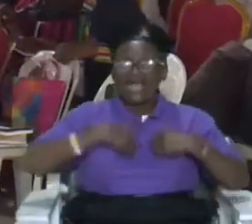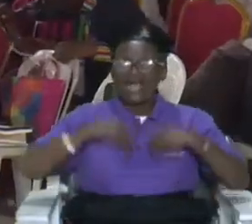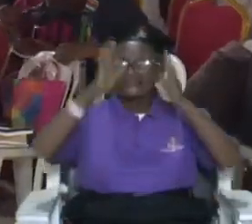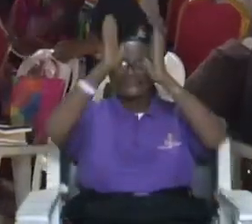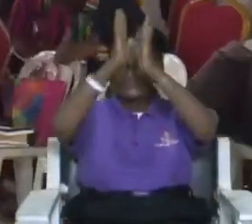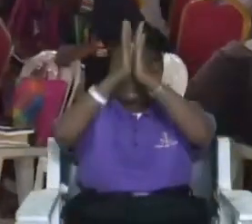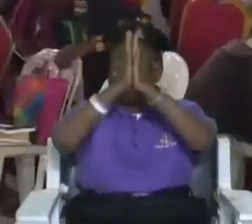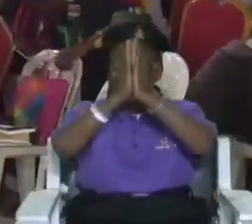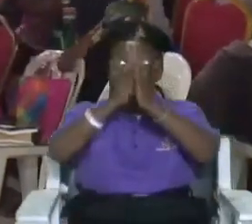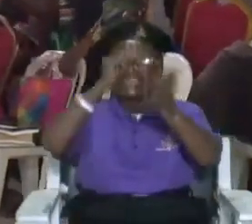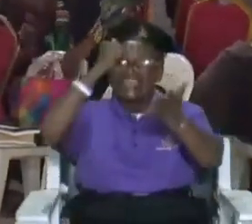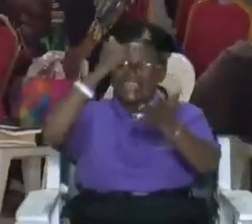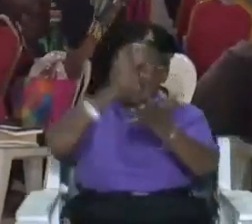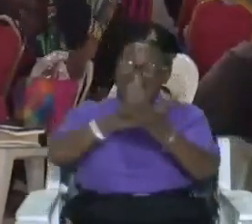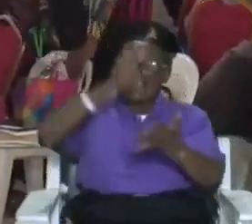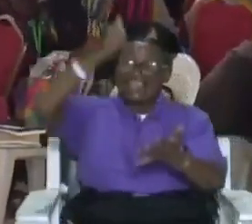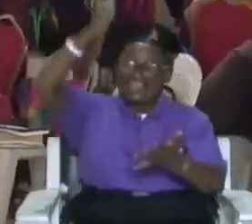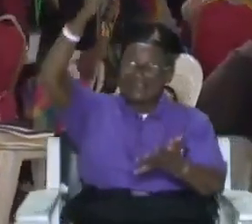Amen.